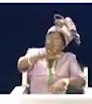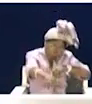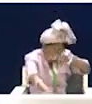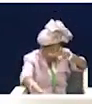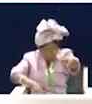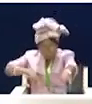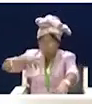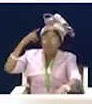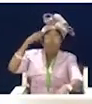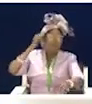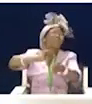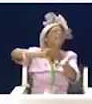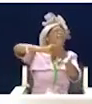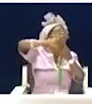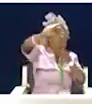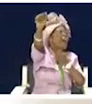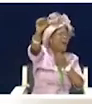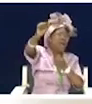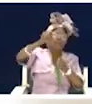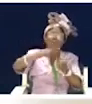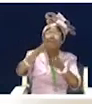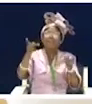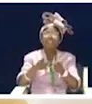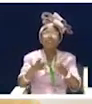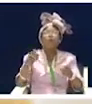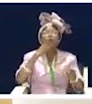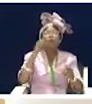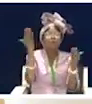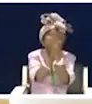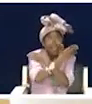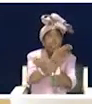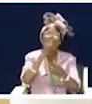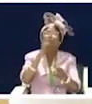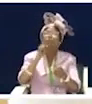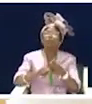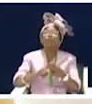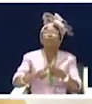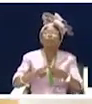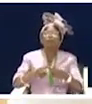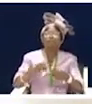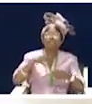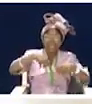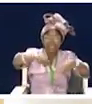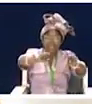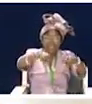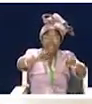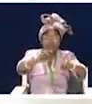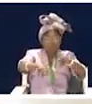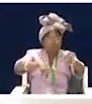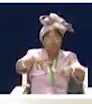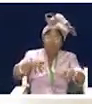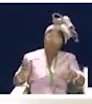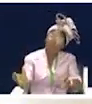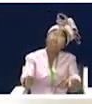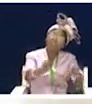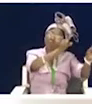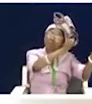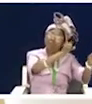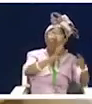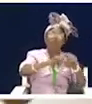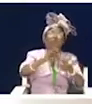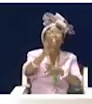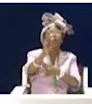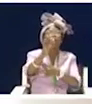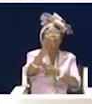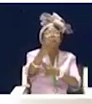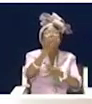road, where I can find the Okada that is wait, that Okada to take me to Kaba Town. I am here